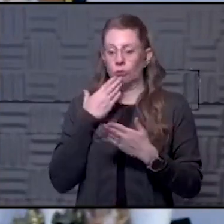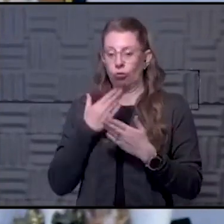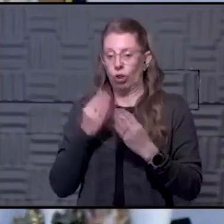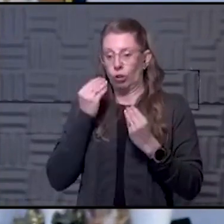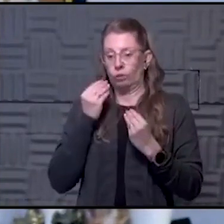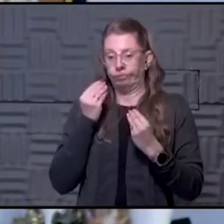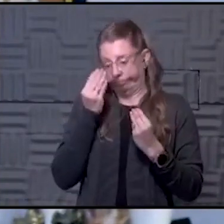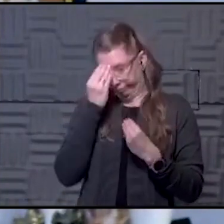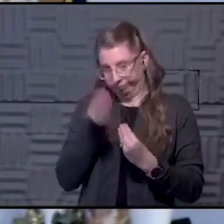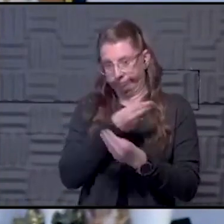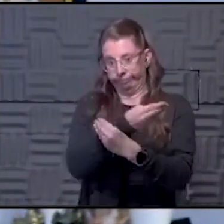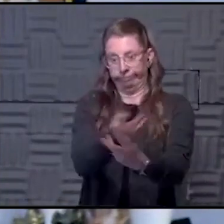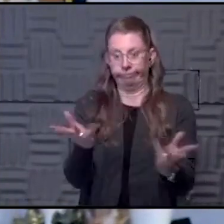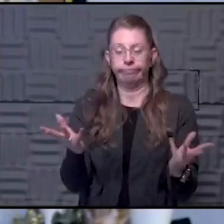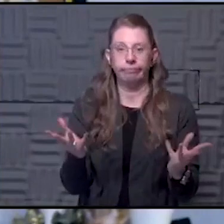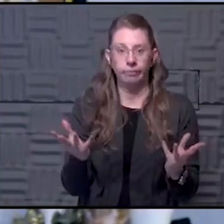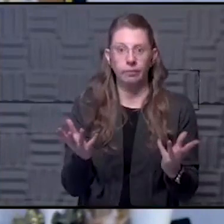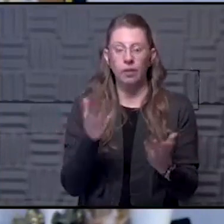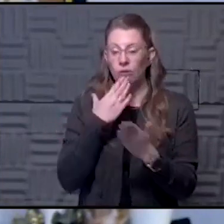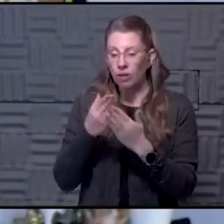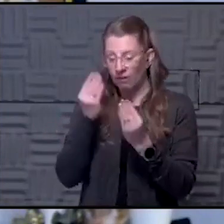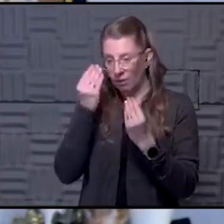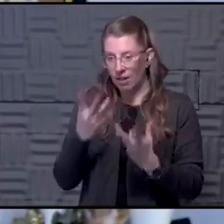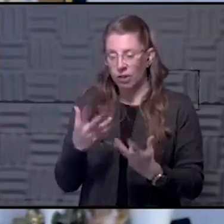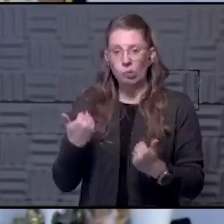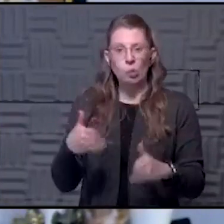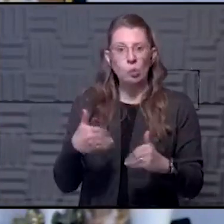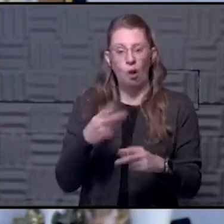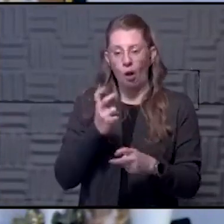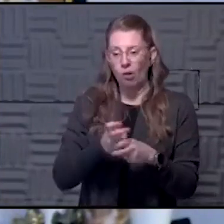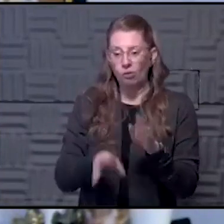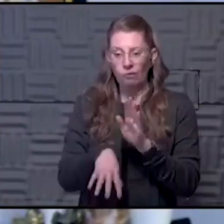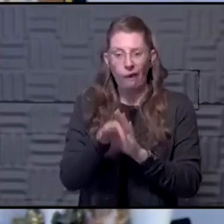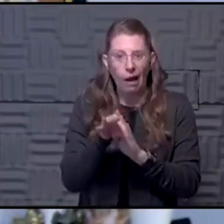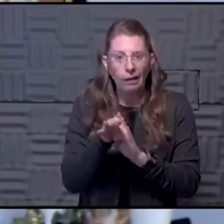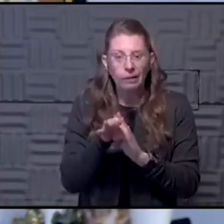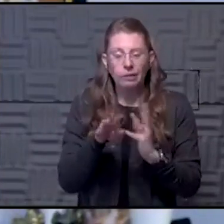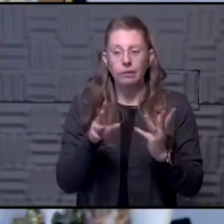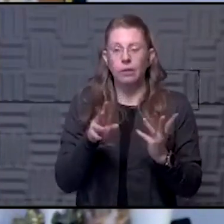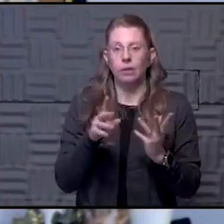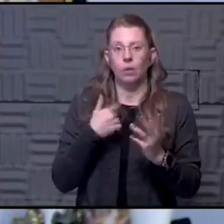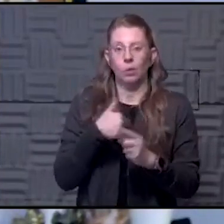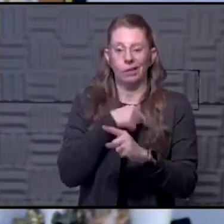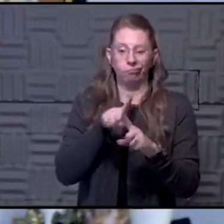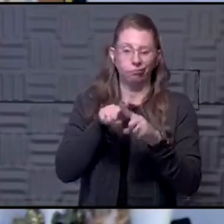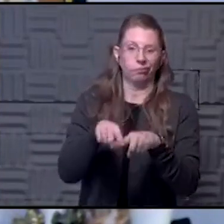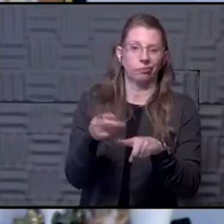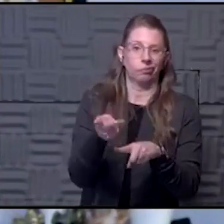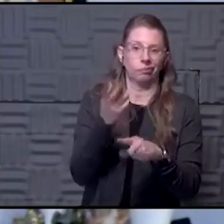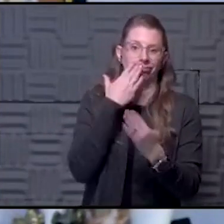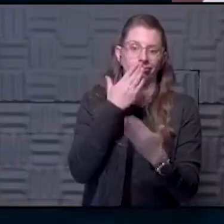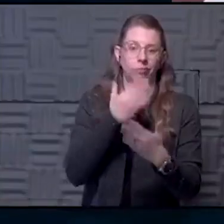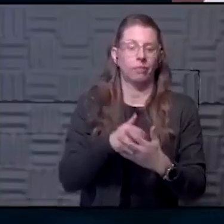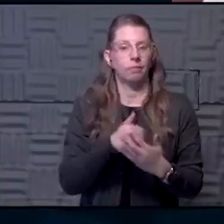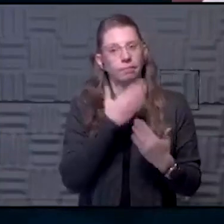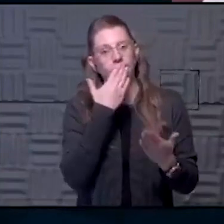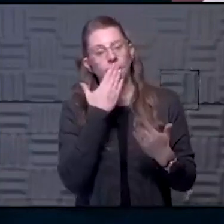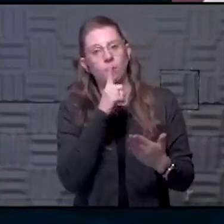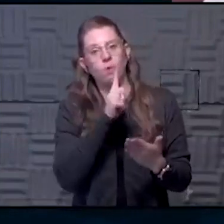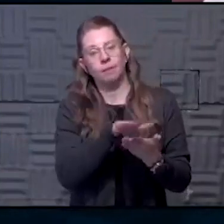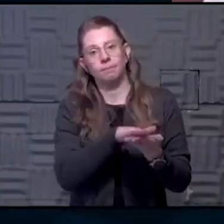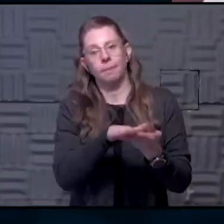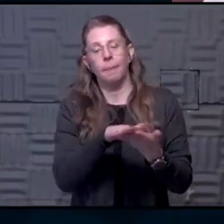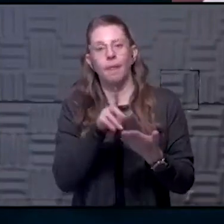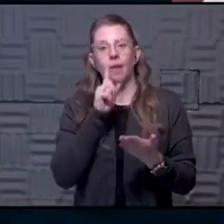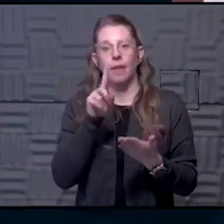because good information is so hard to find. And we rely on you to do that. Thank you. Well, you're very kind, and I